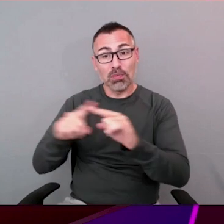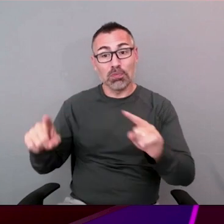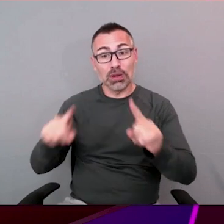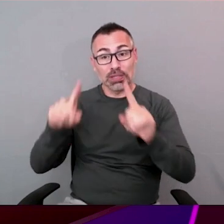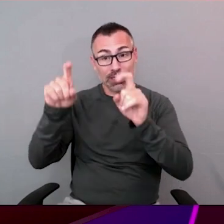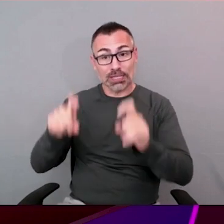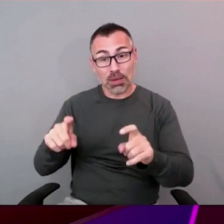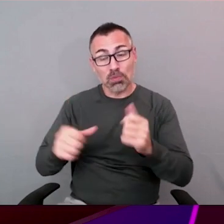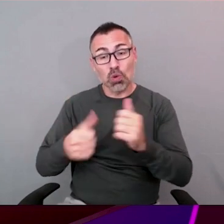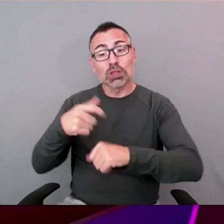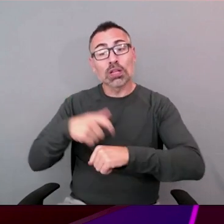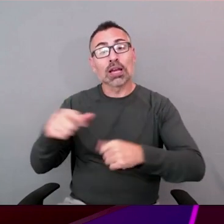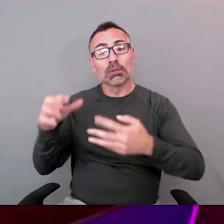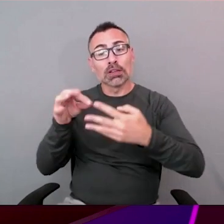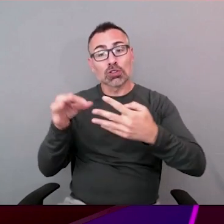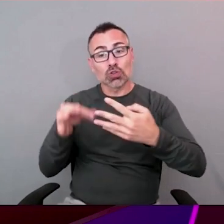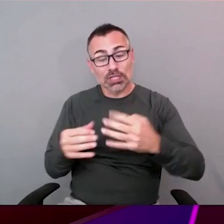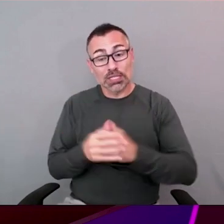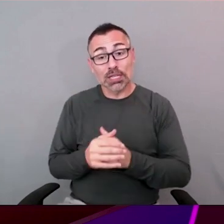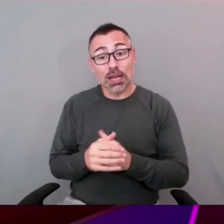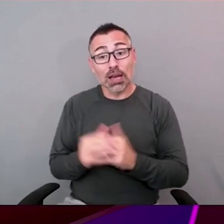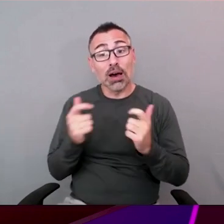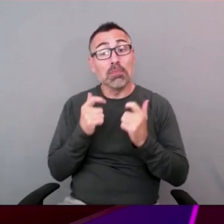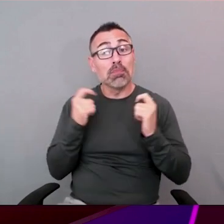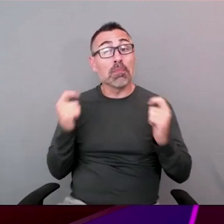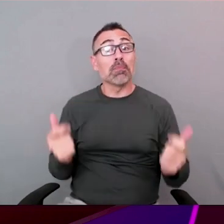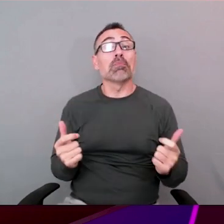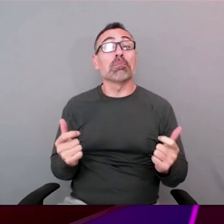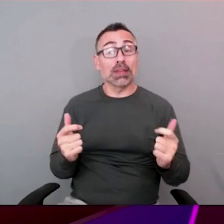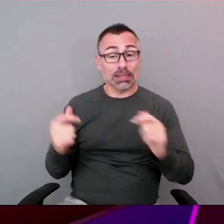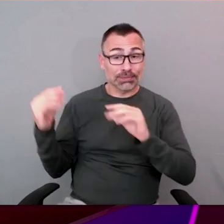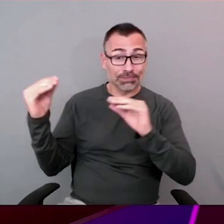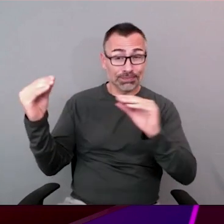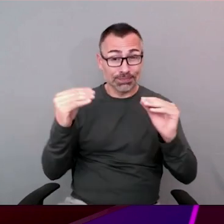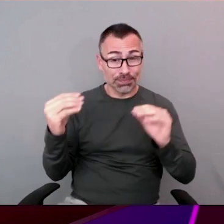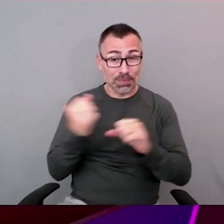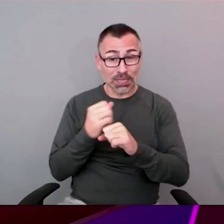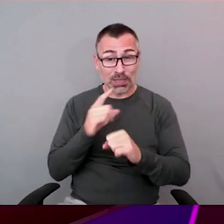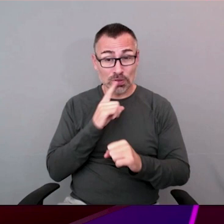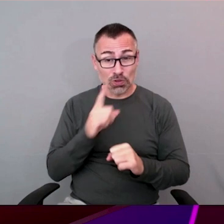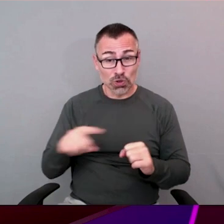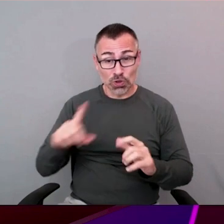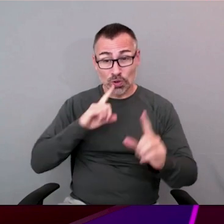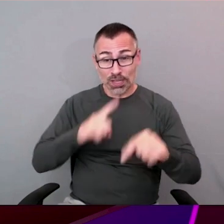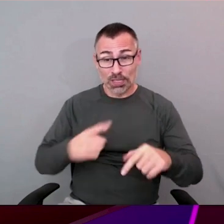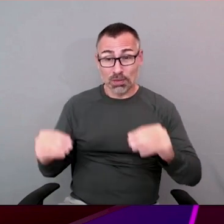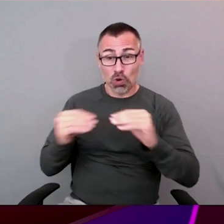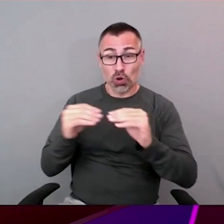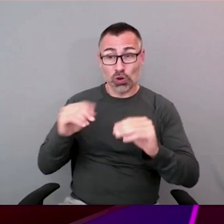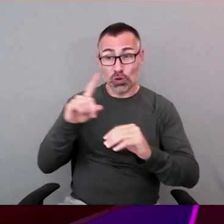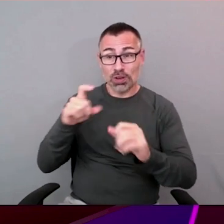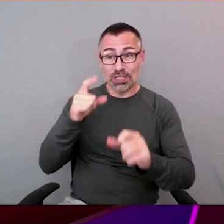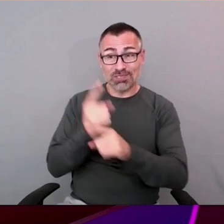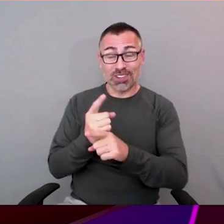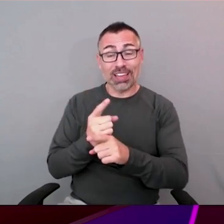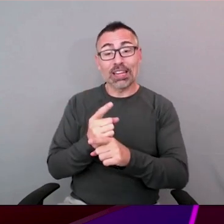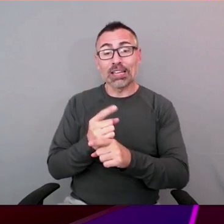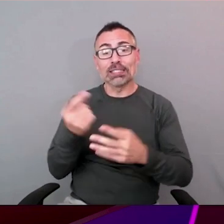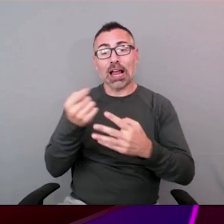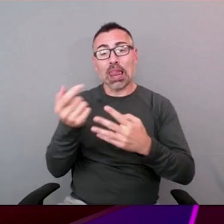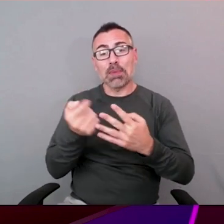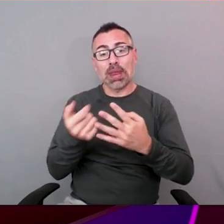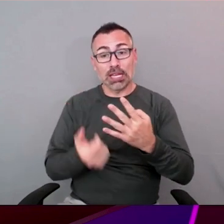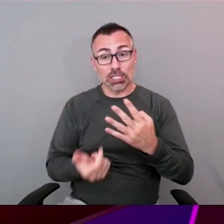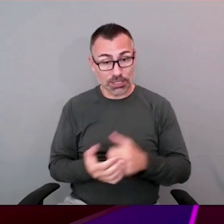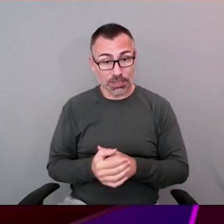and a big strategic way to ensure that you're answering more questions right is process of elimination, right? So we